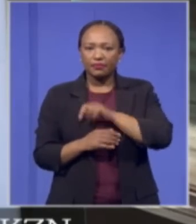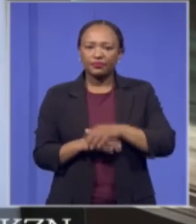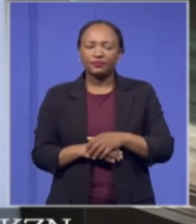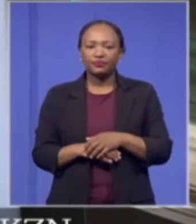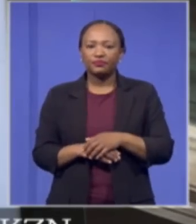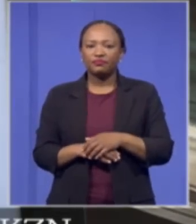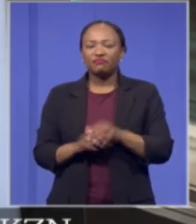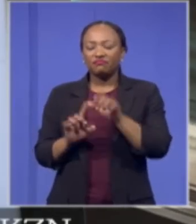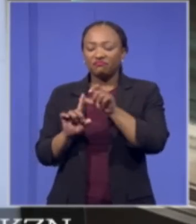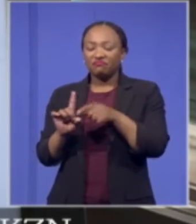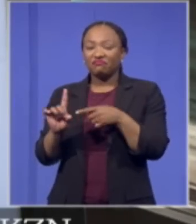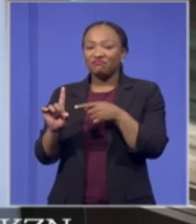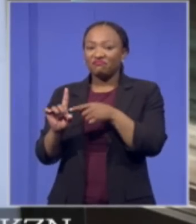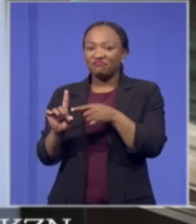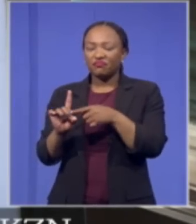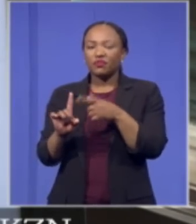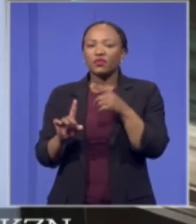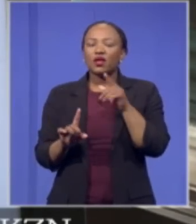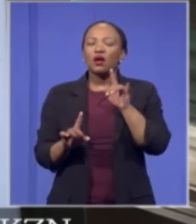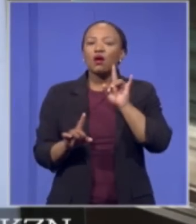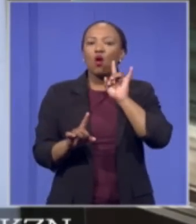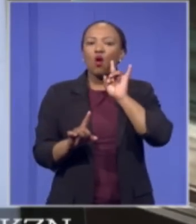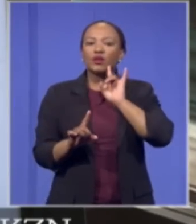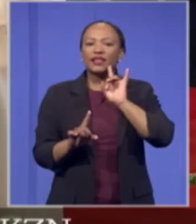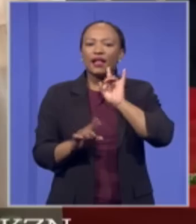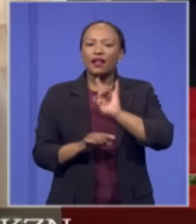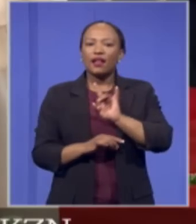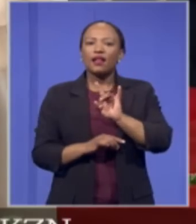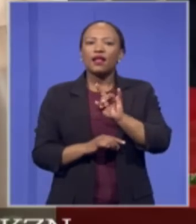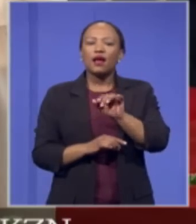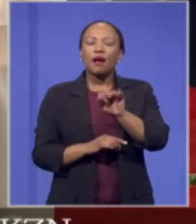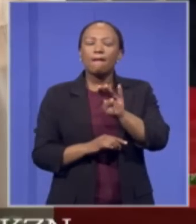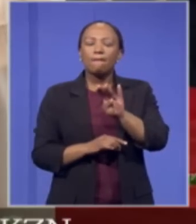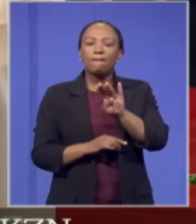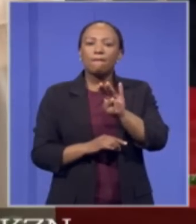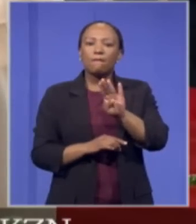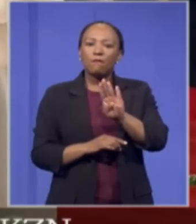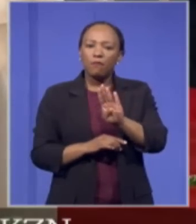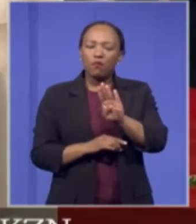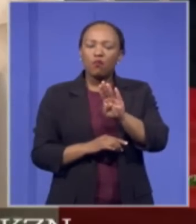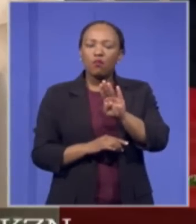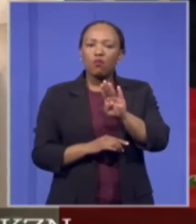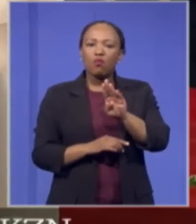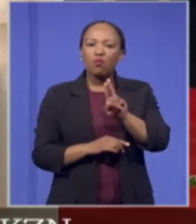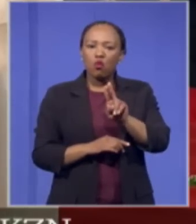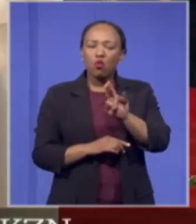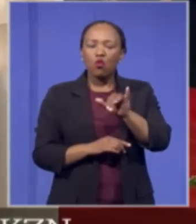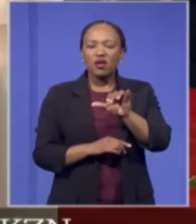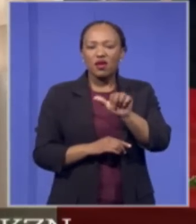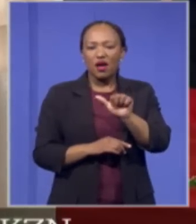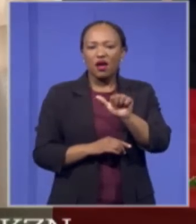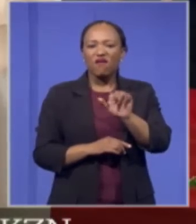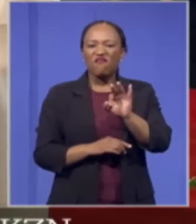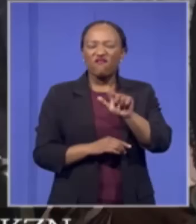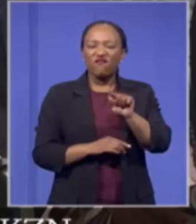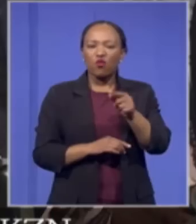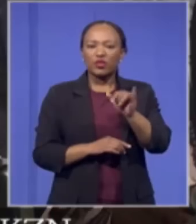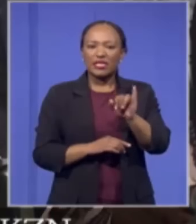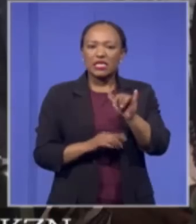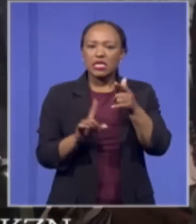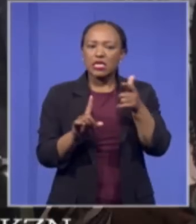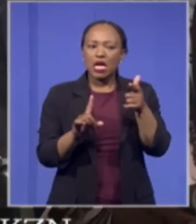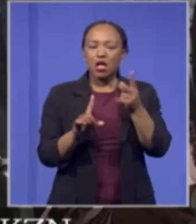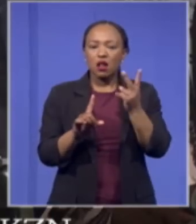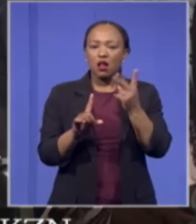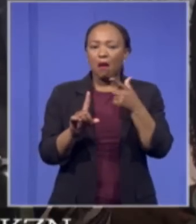Sesotho o bolailwe ka ho thungwa a le hostele ya Buya futhi ka tlehongwa Gauteng beke e fitilenga ba belaelwa ba babedi ba tshwerwe mabapi le